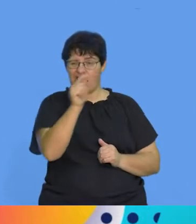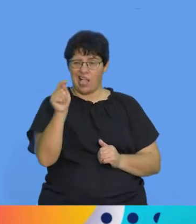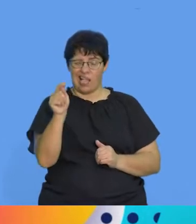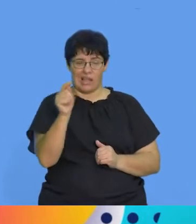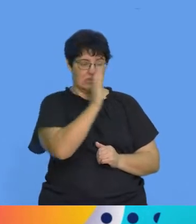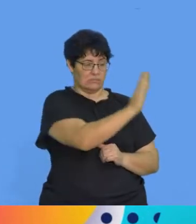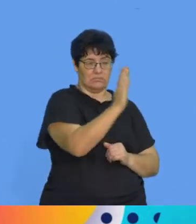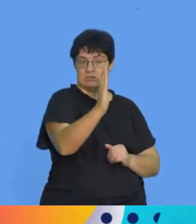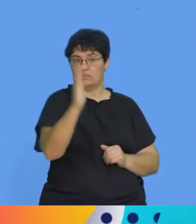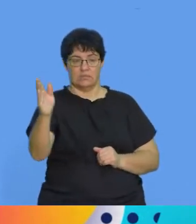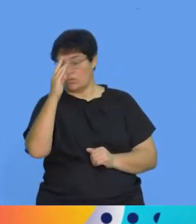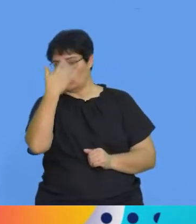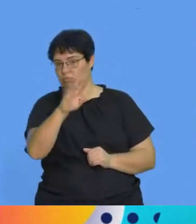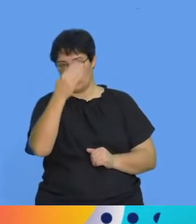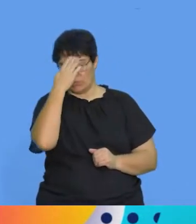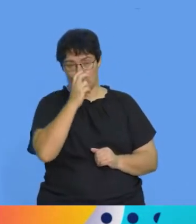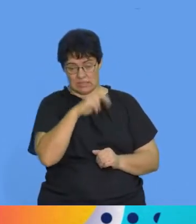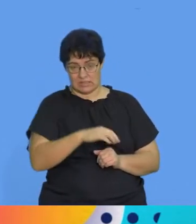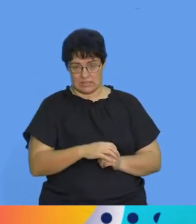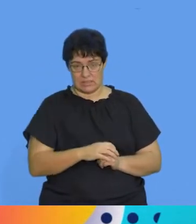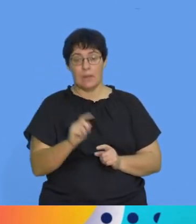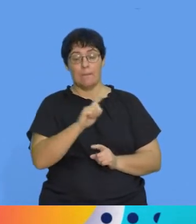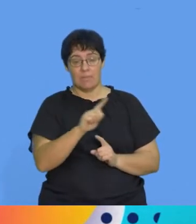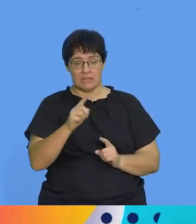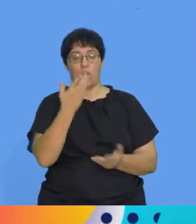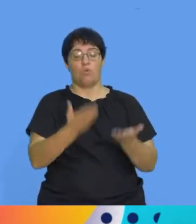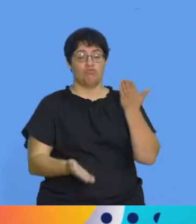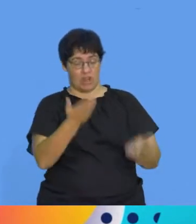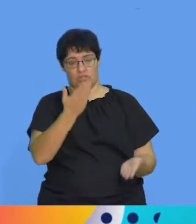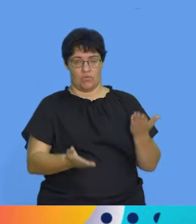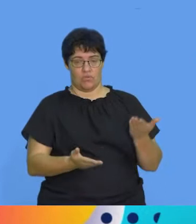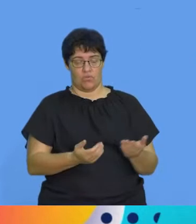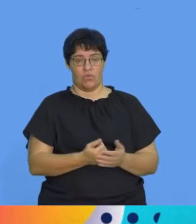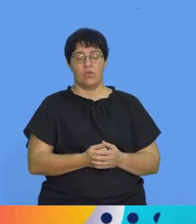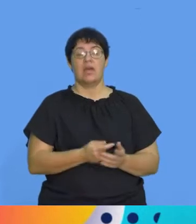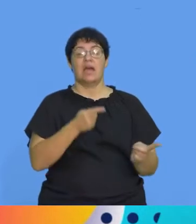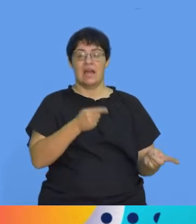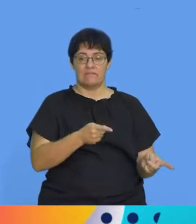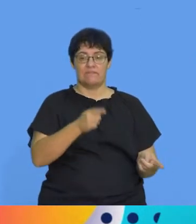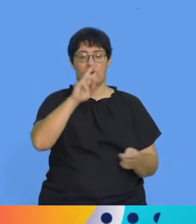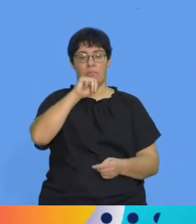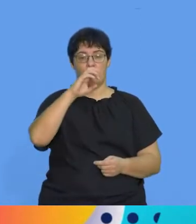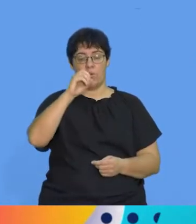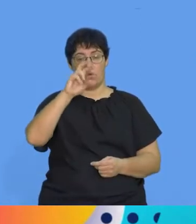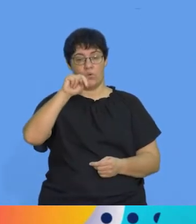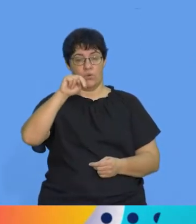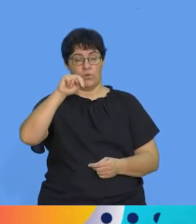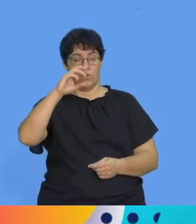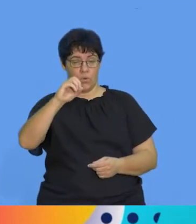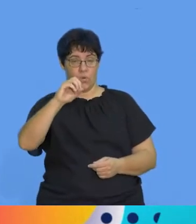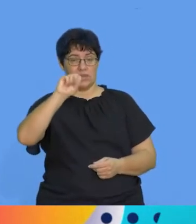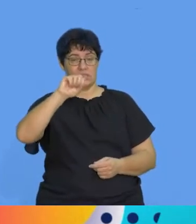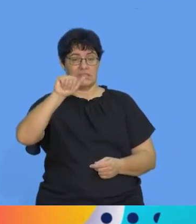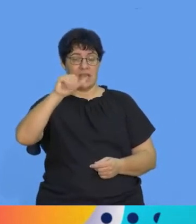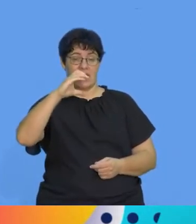all these ones. But what you do need to know is there is a ratio. The monosaccharide has a